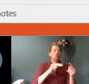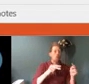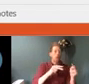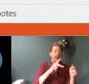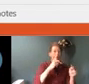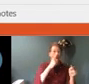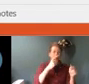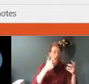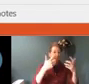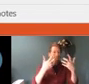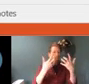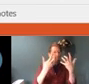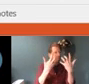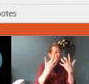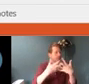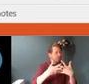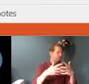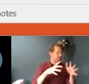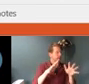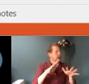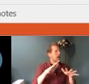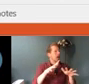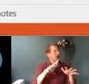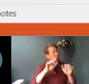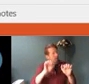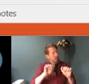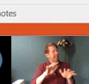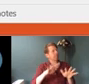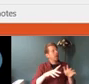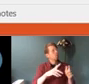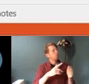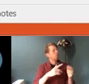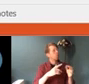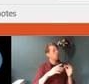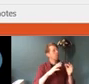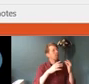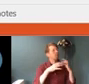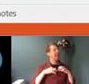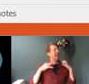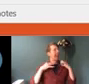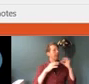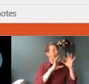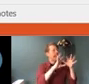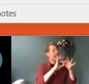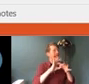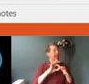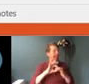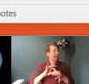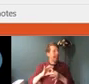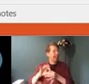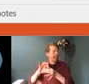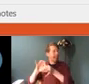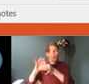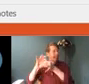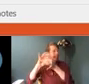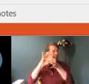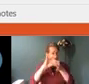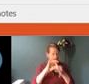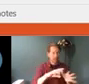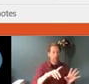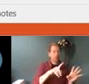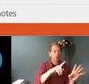Are you able to see this slide? Let me just double check if we're able to see. Yeah. So for Y